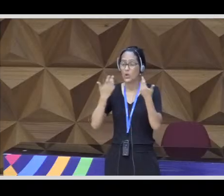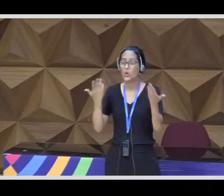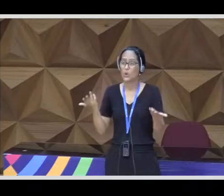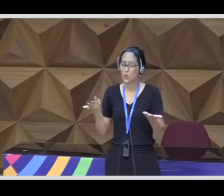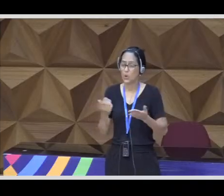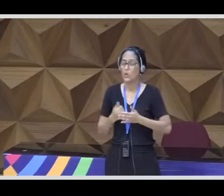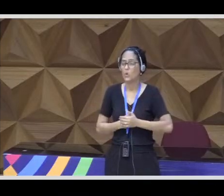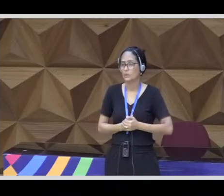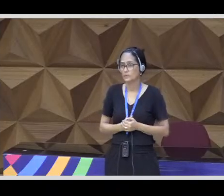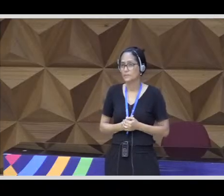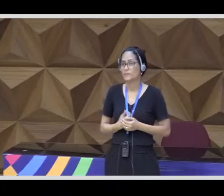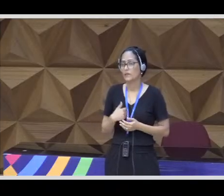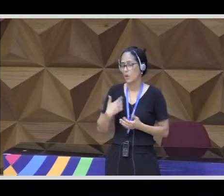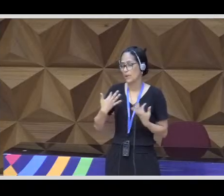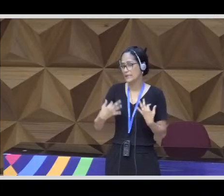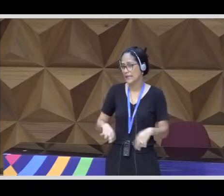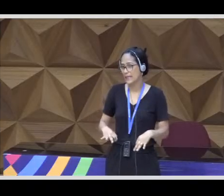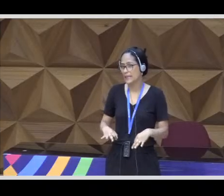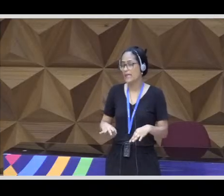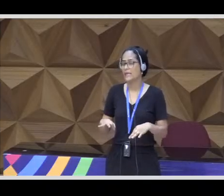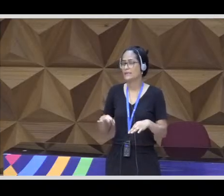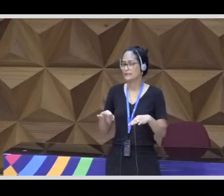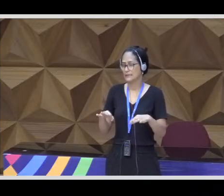view of the world is that, yes, these would be my